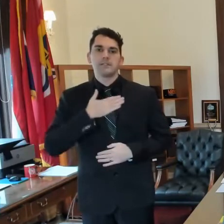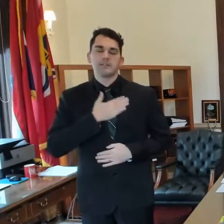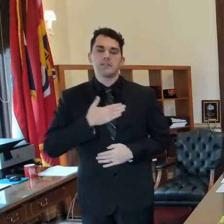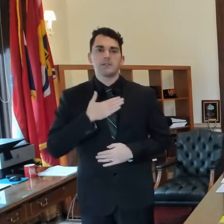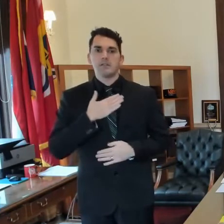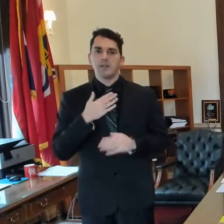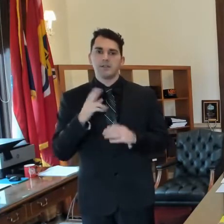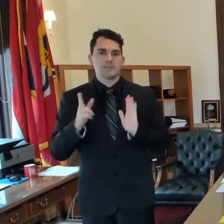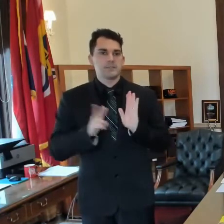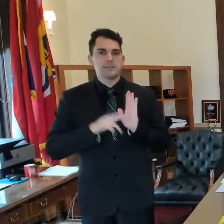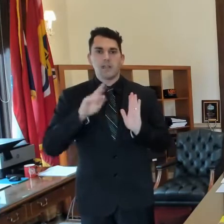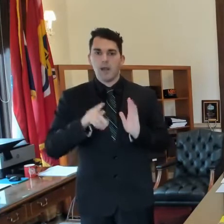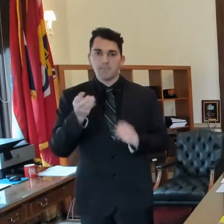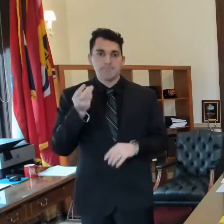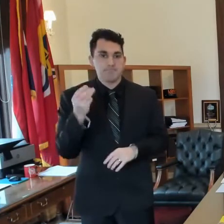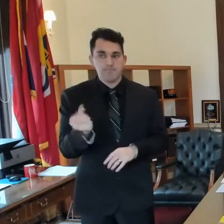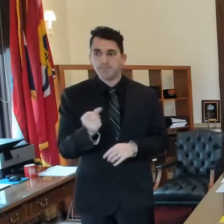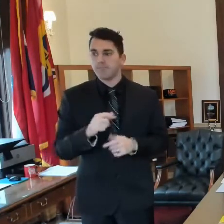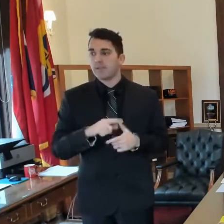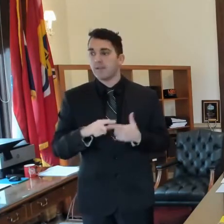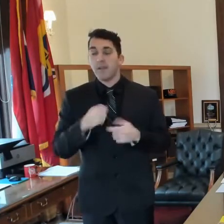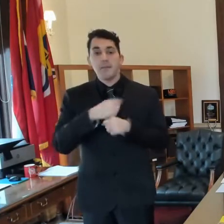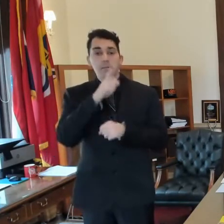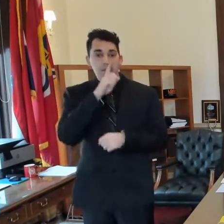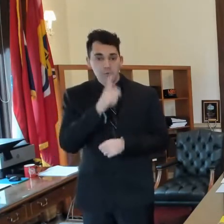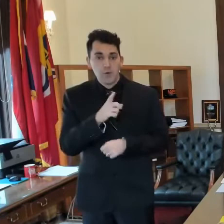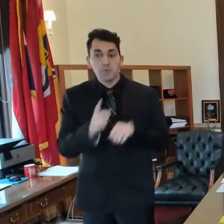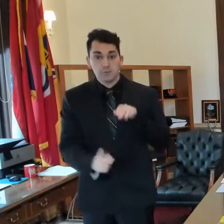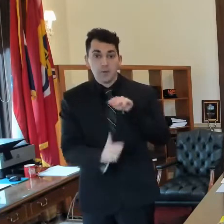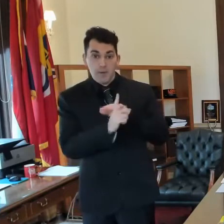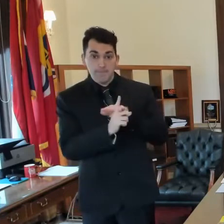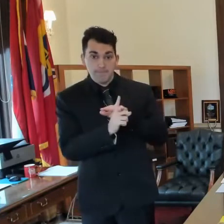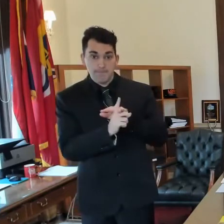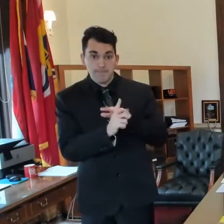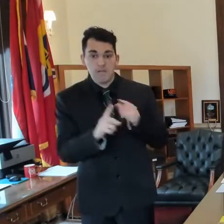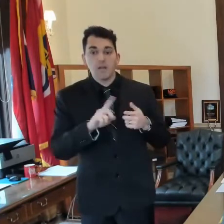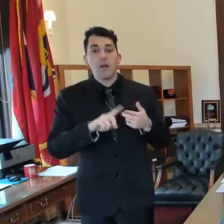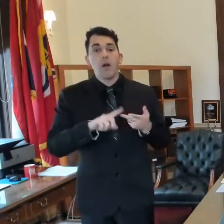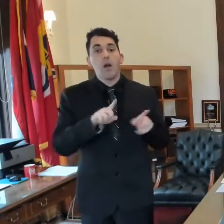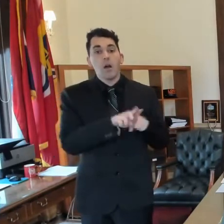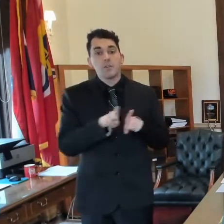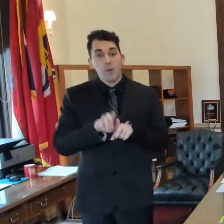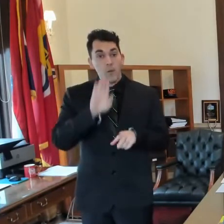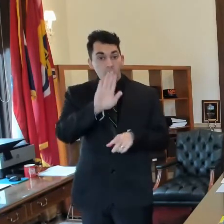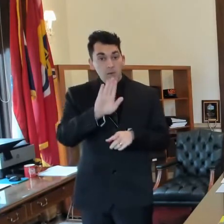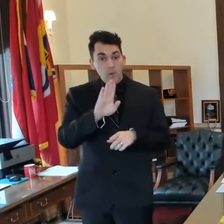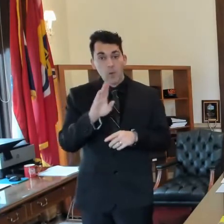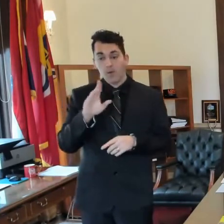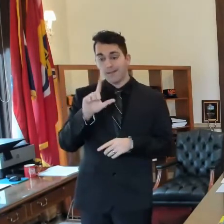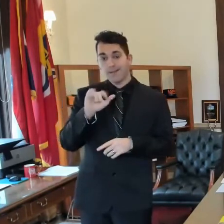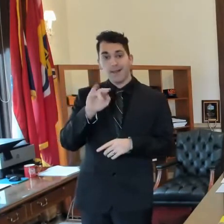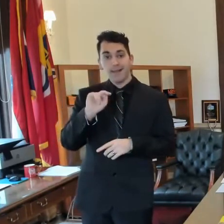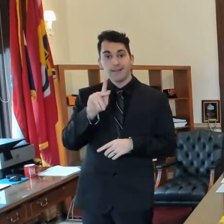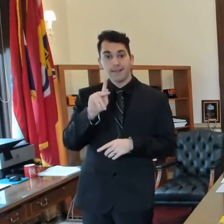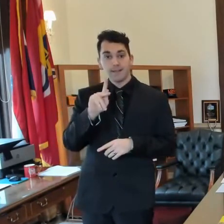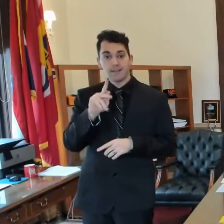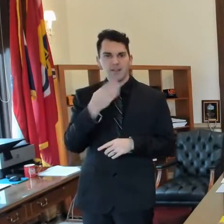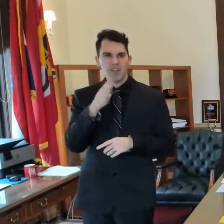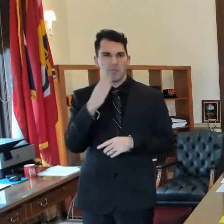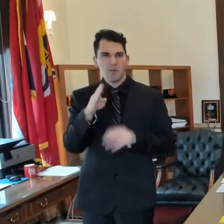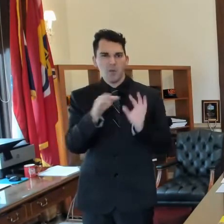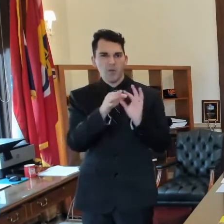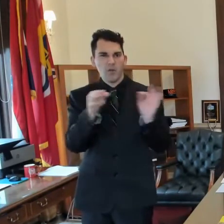also do not pass your appointment or your link along, because When you do that and the